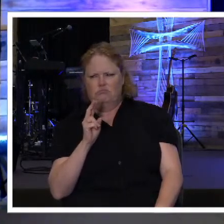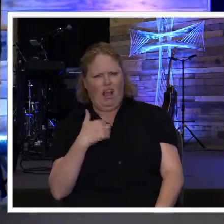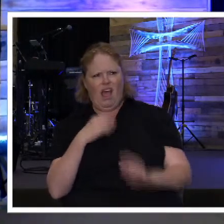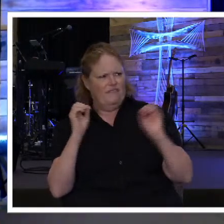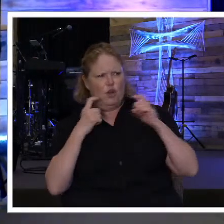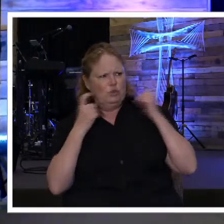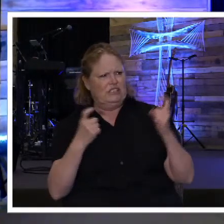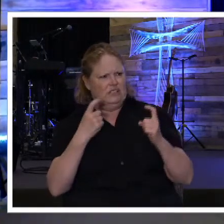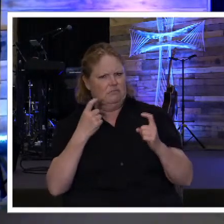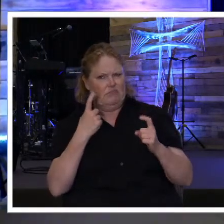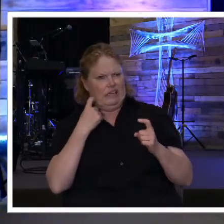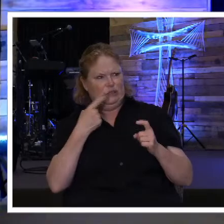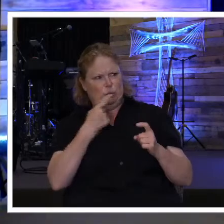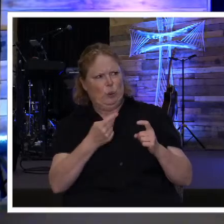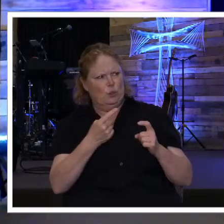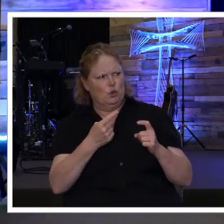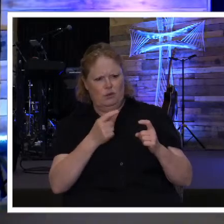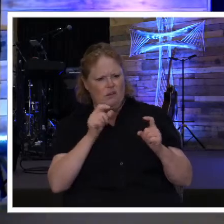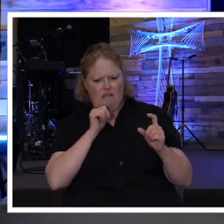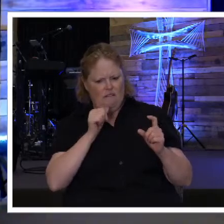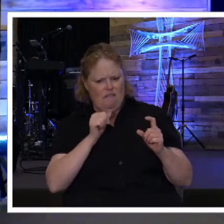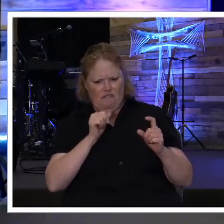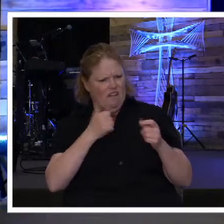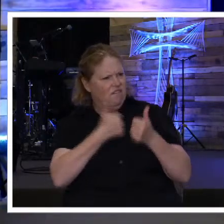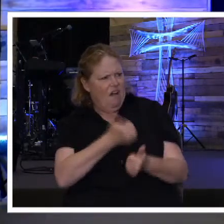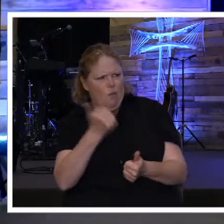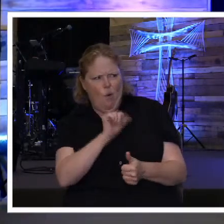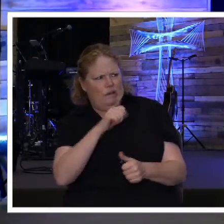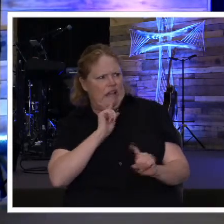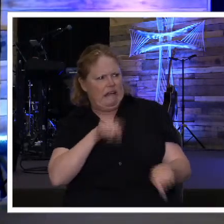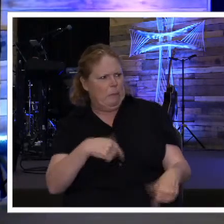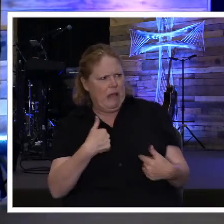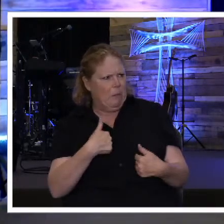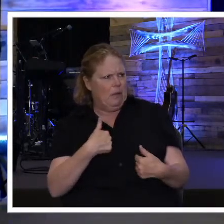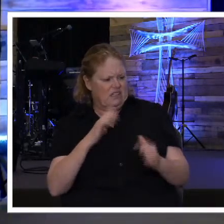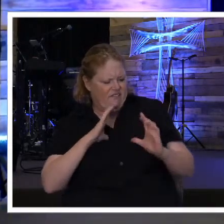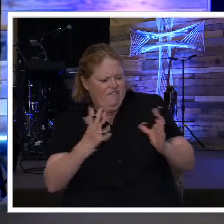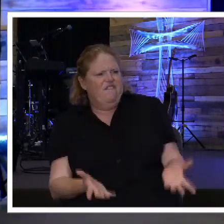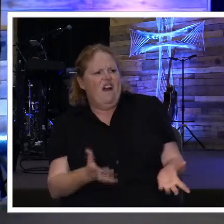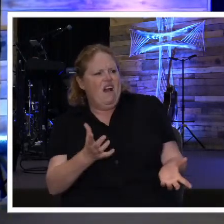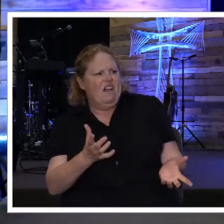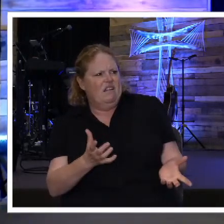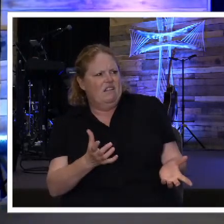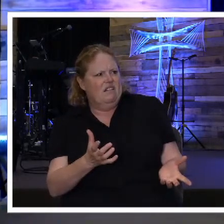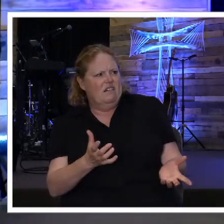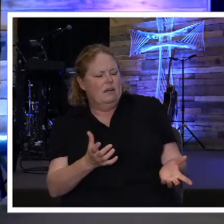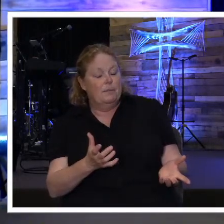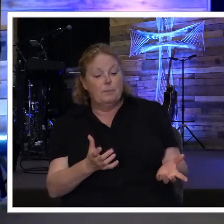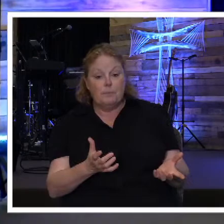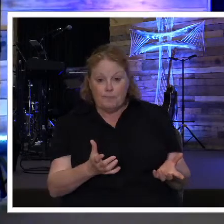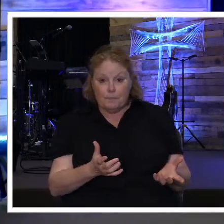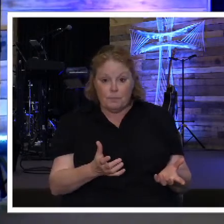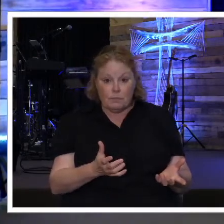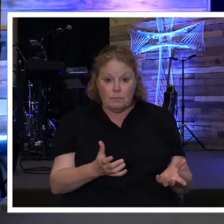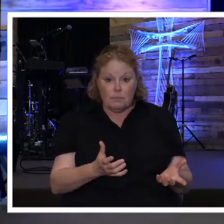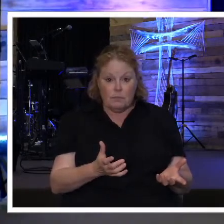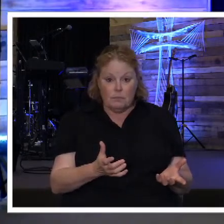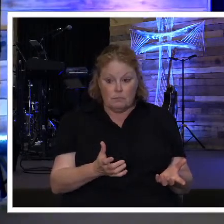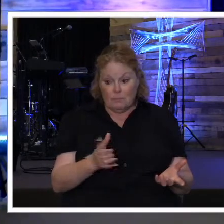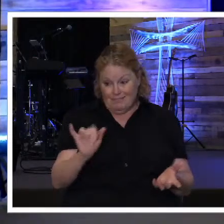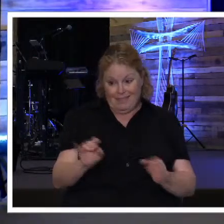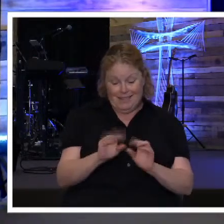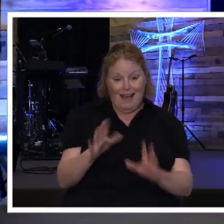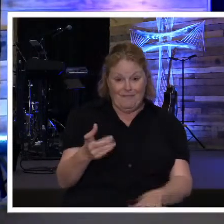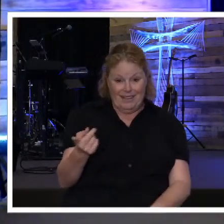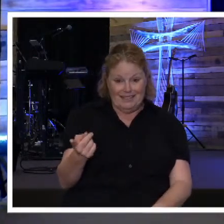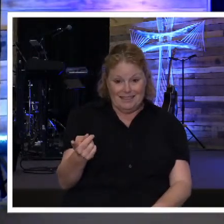you talking about? I don't have a sin problem. And this is evident by the way that he responds to Jesus when he